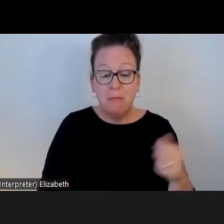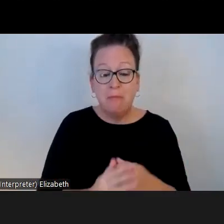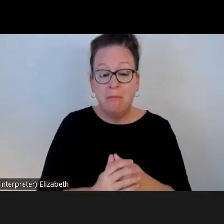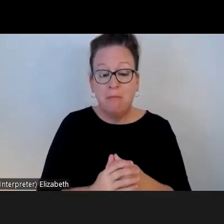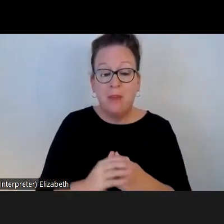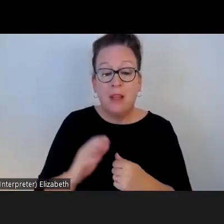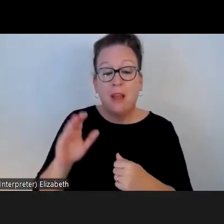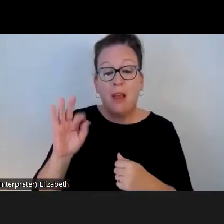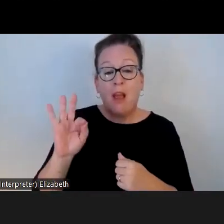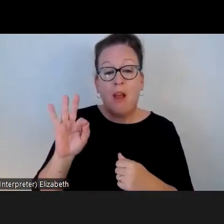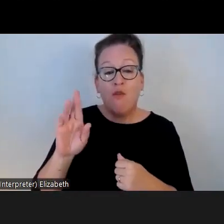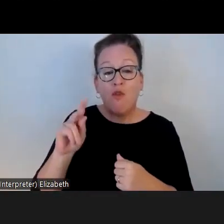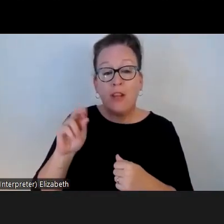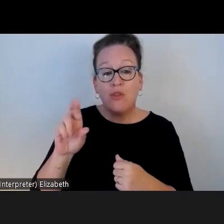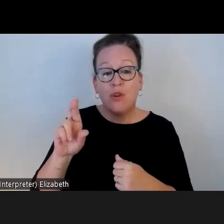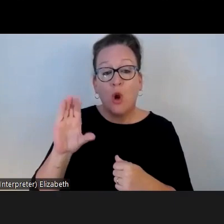Madeline Fraser Cook.